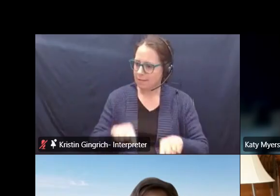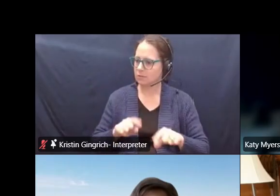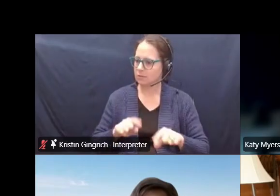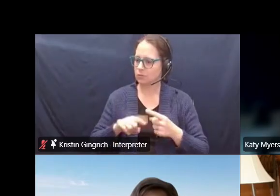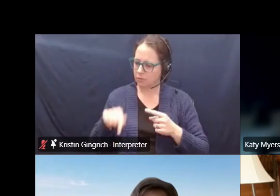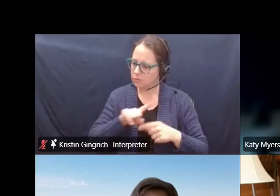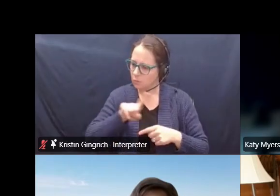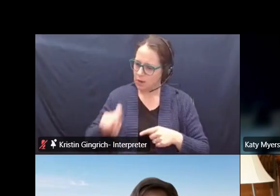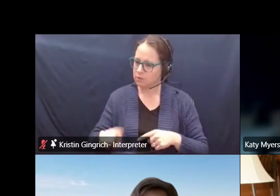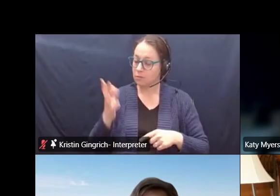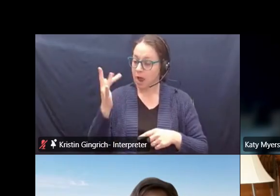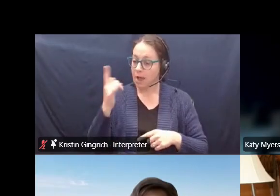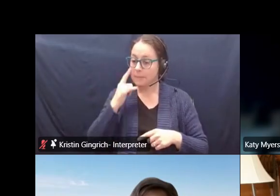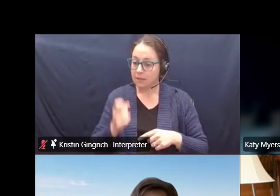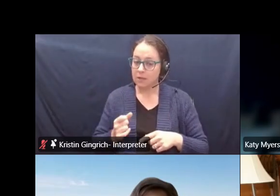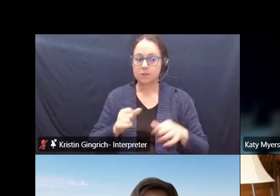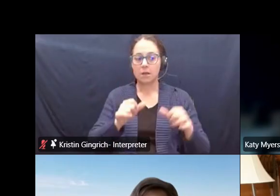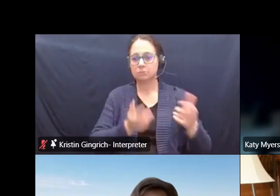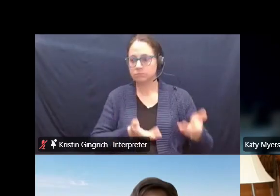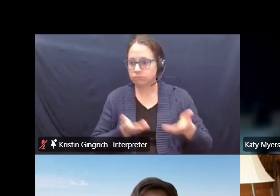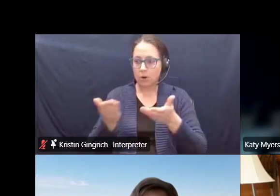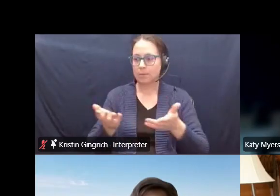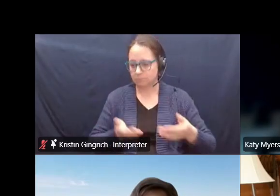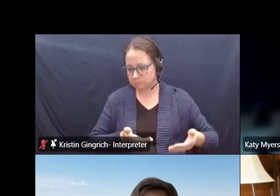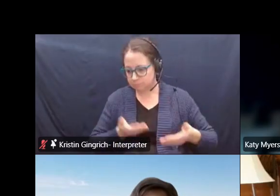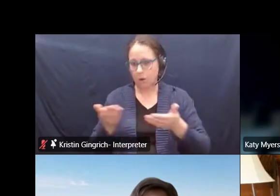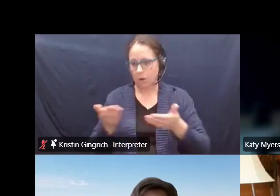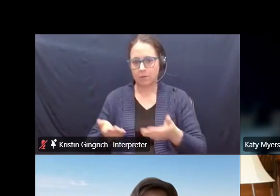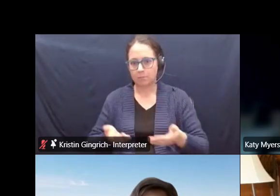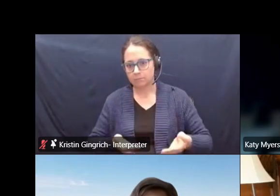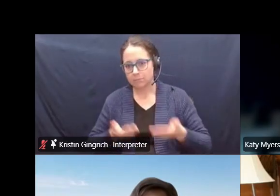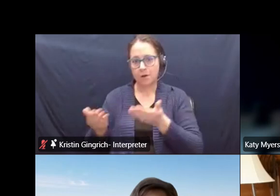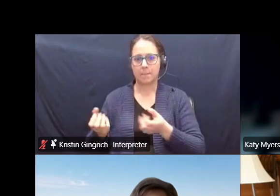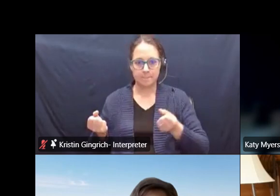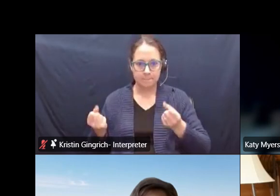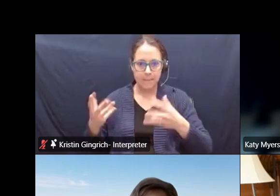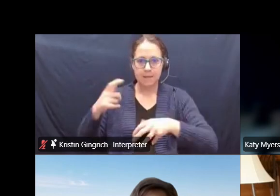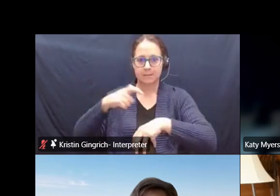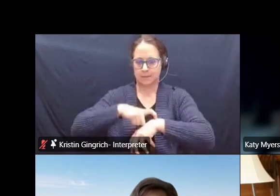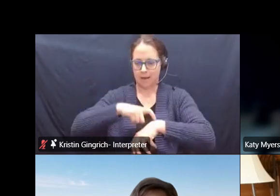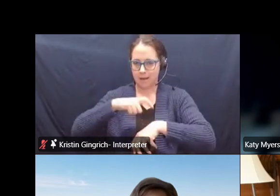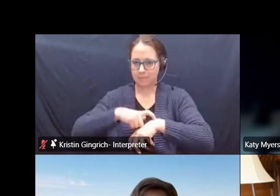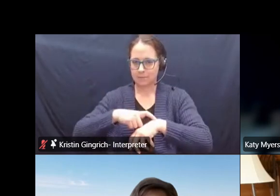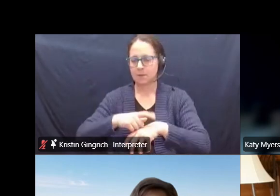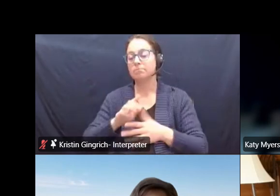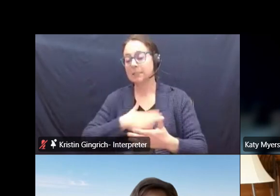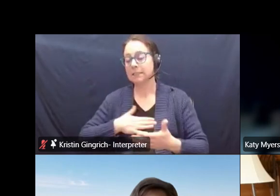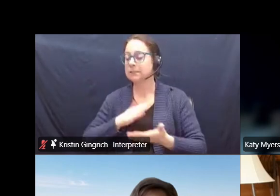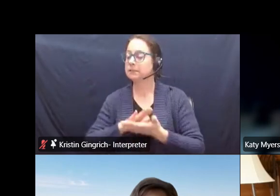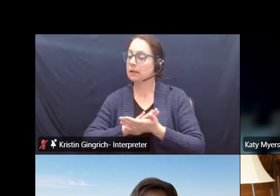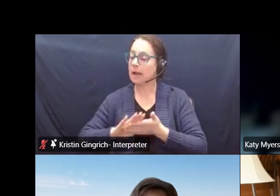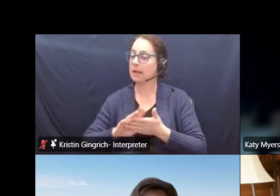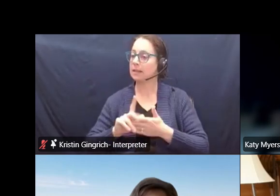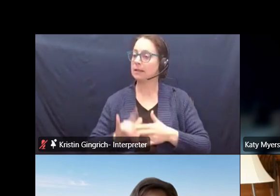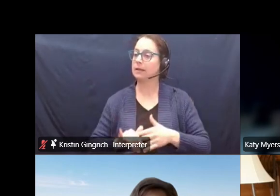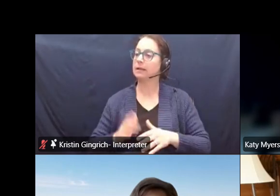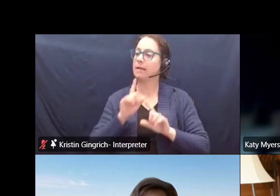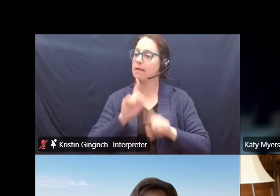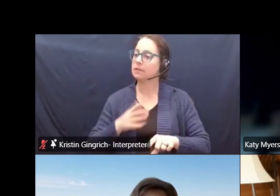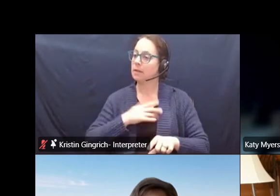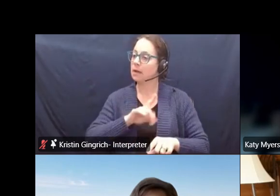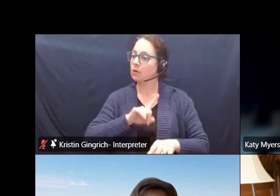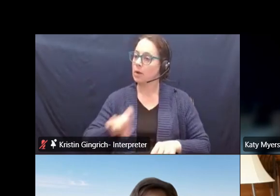question because it's been posed many, many times. Kindly answer the question that's being posed.